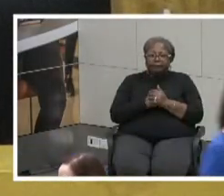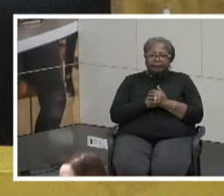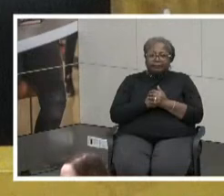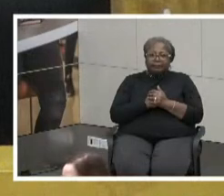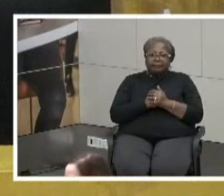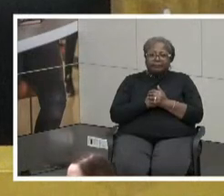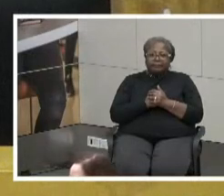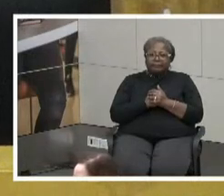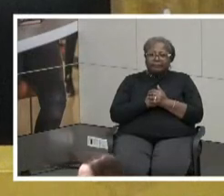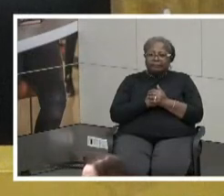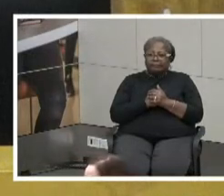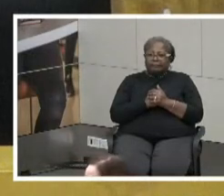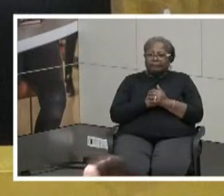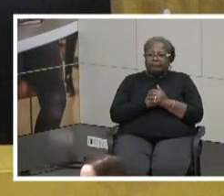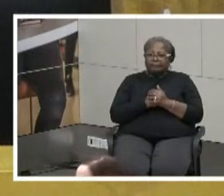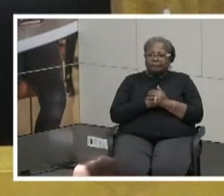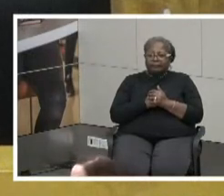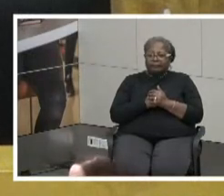miles